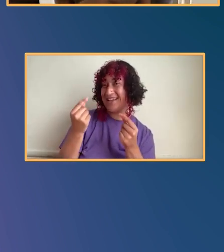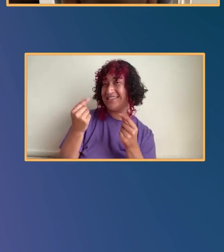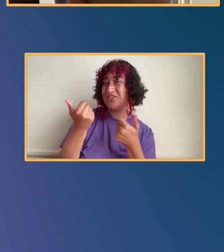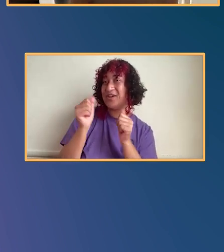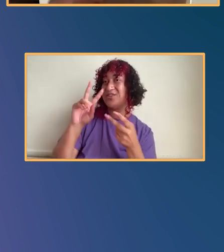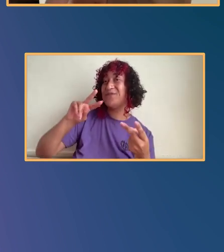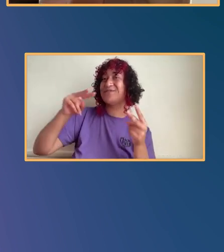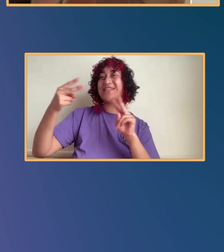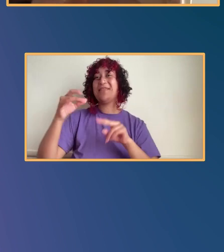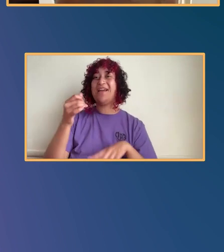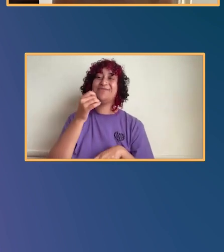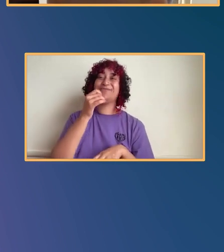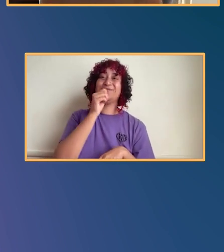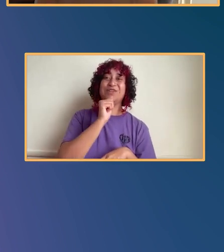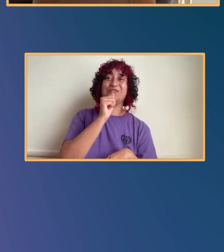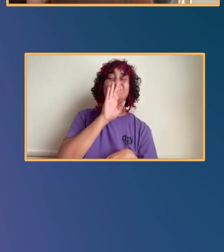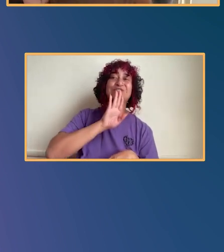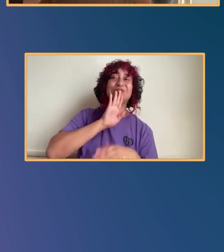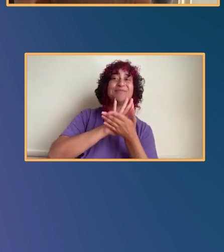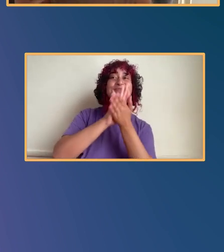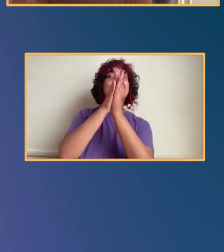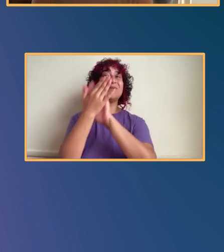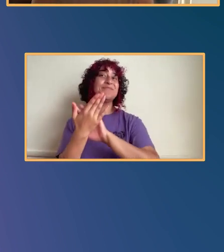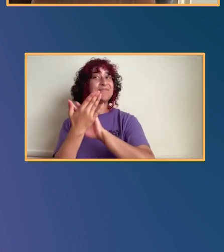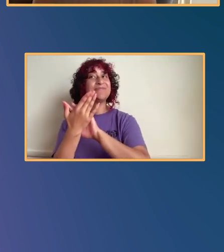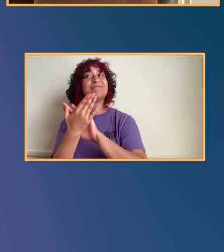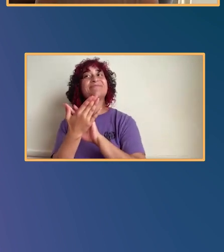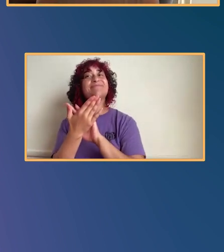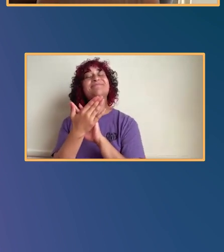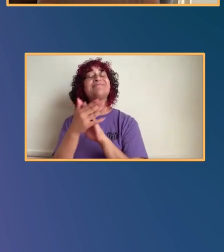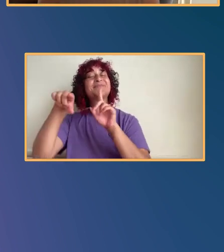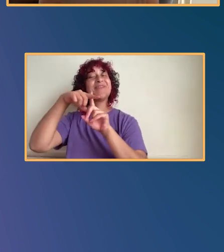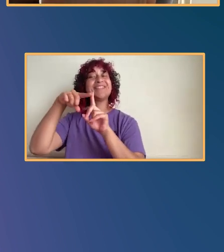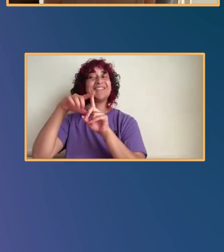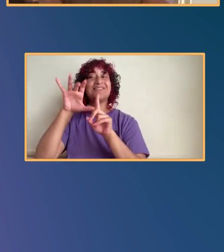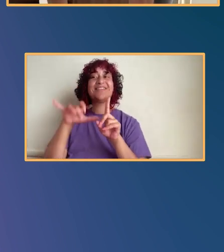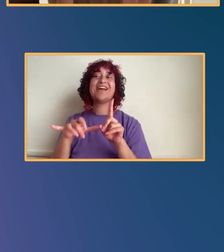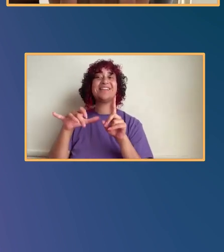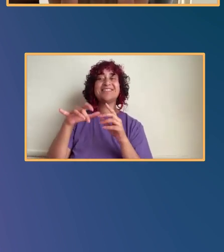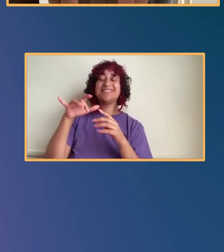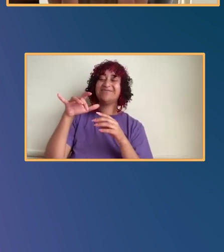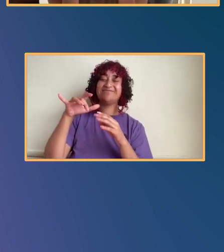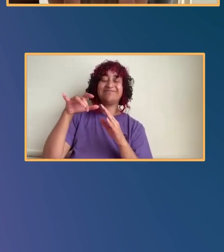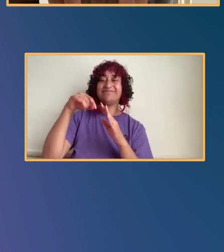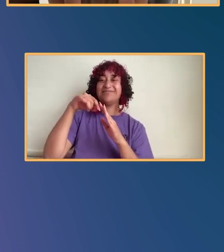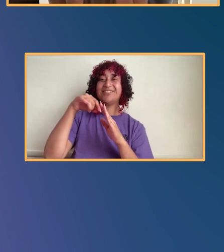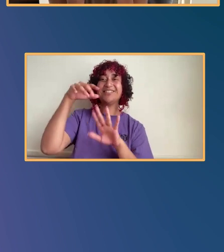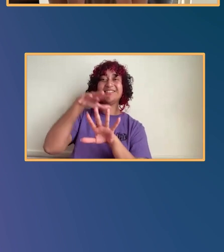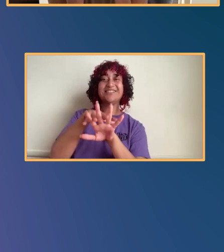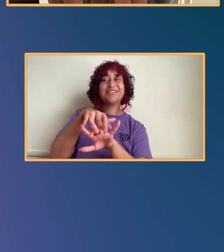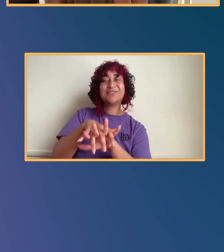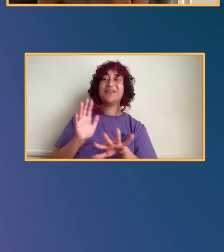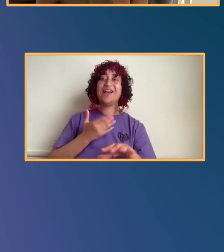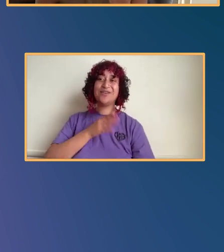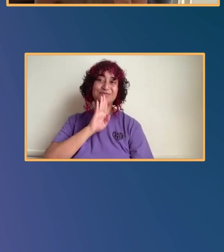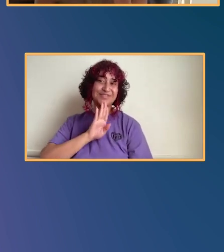moment of frustration to remind you of the positive that is at the root of even that frustration.